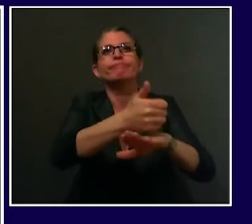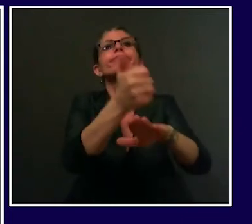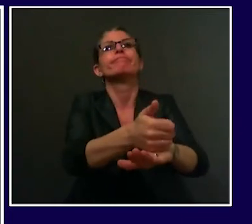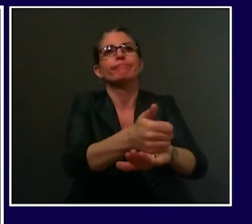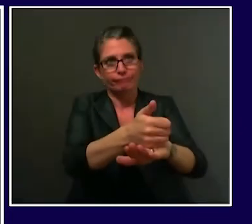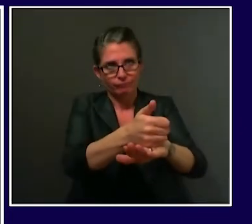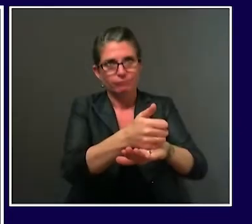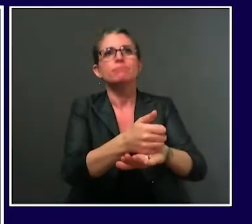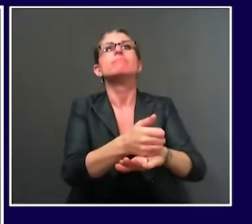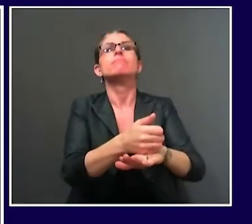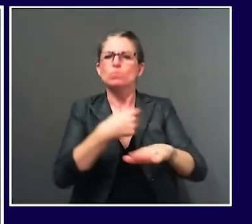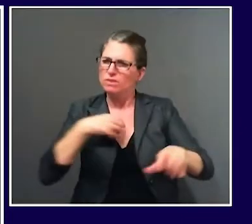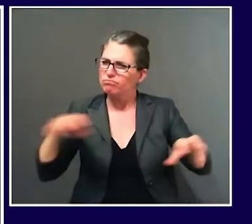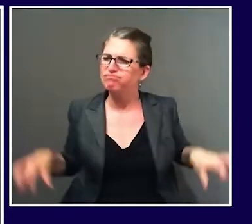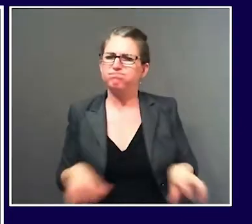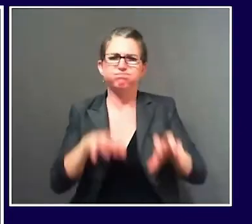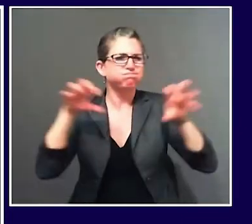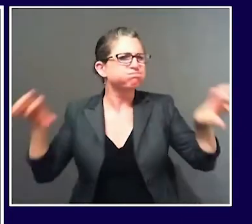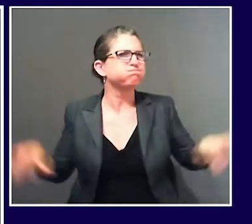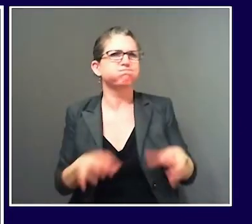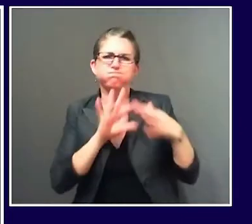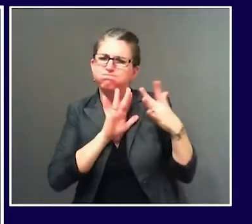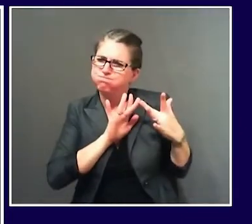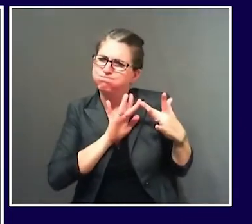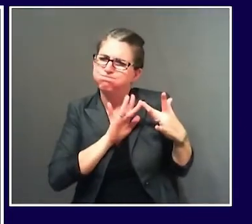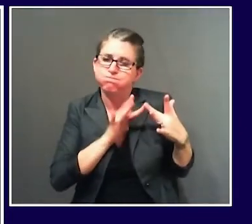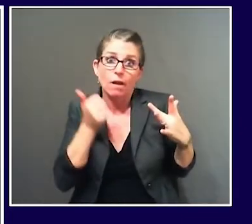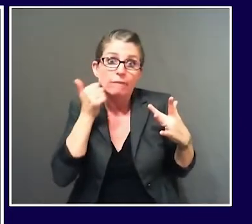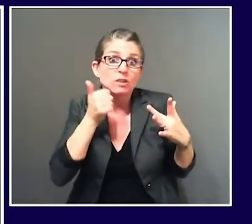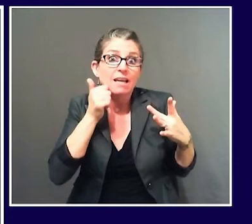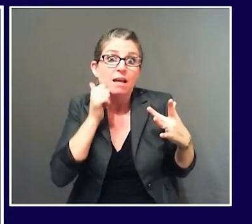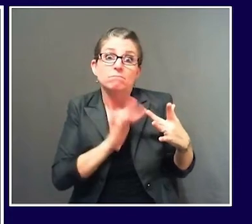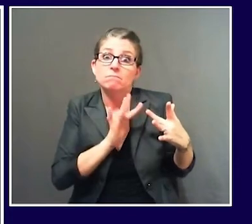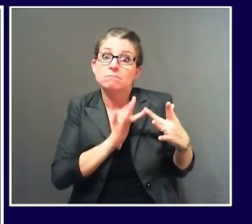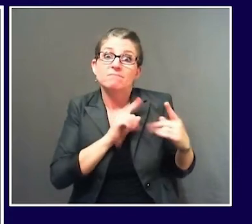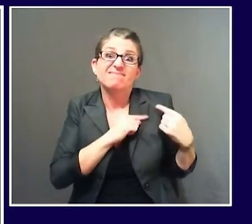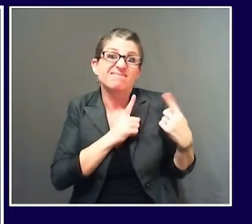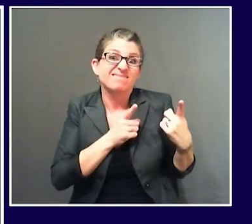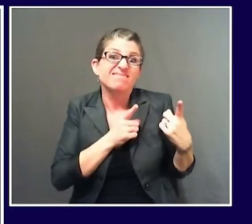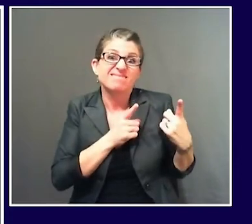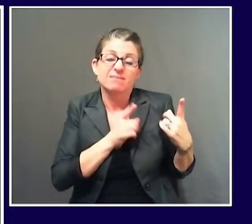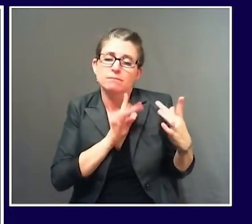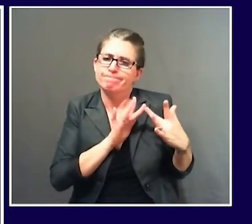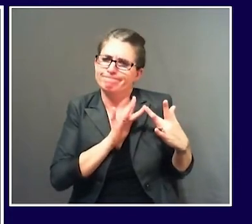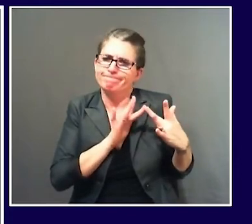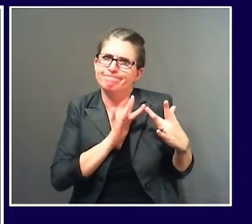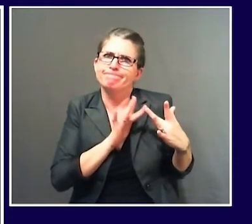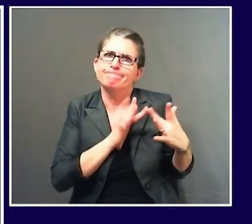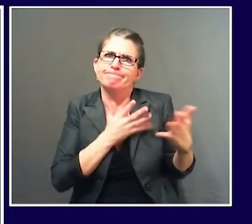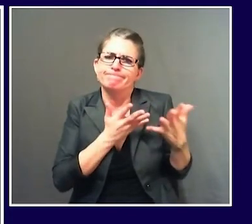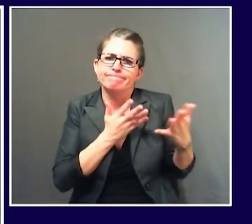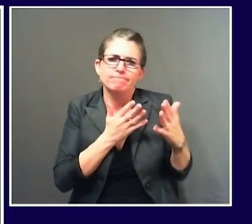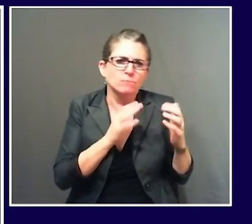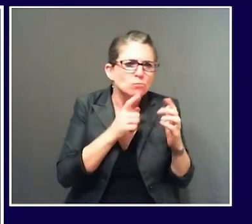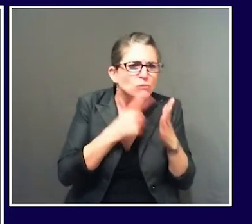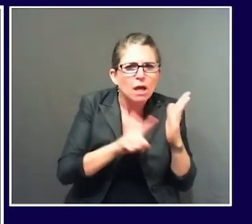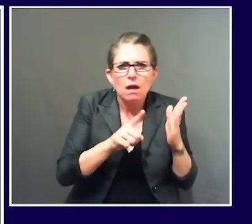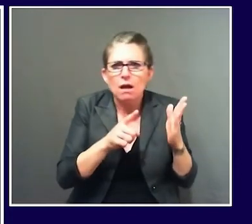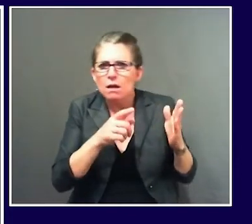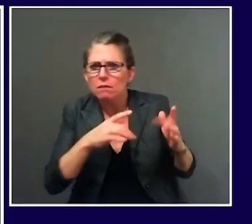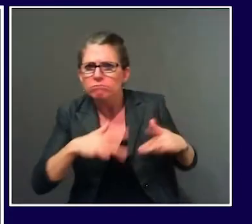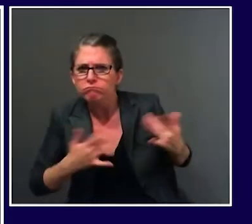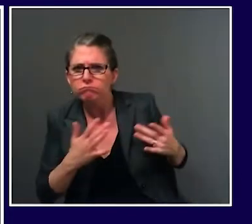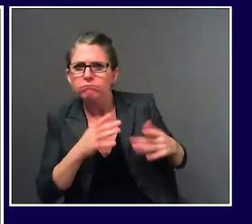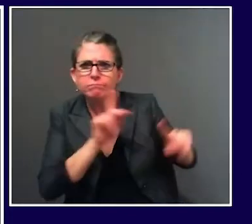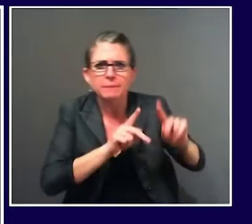calls most every day for the past several days to check in with them to make sure they've got not just the PPE